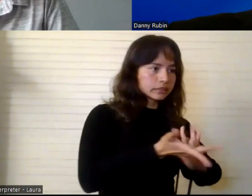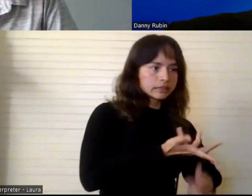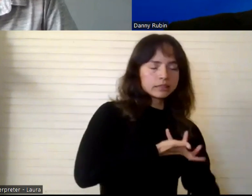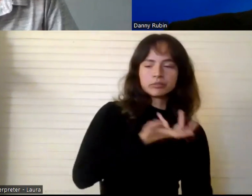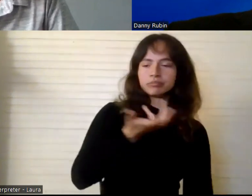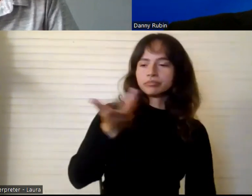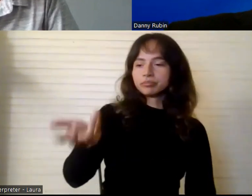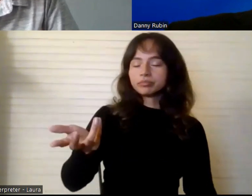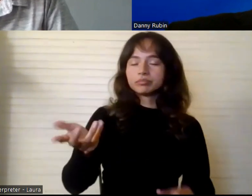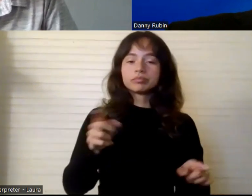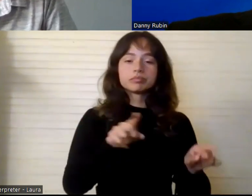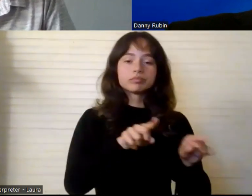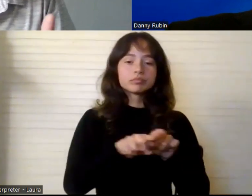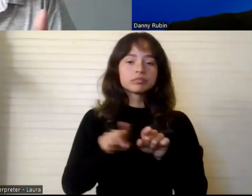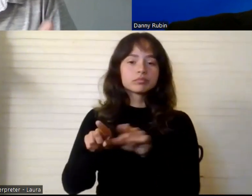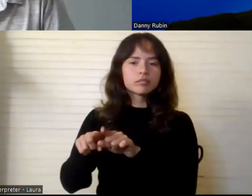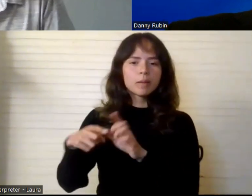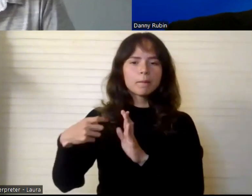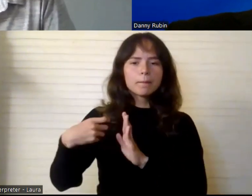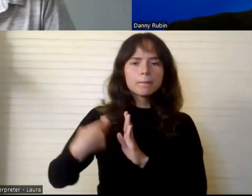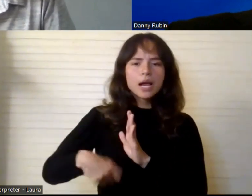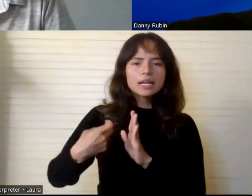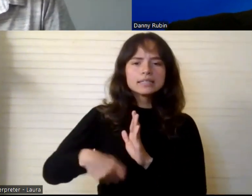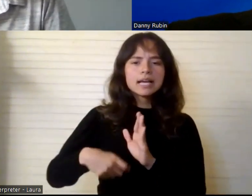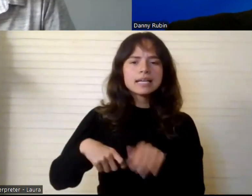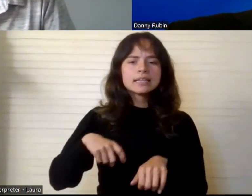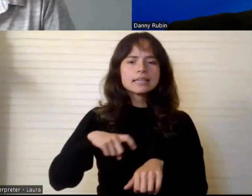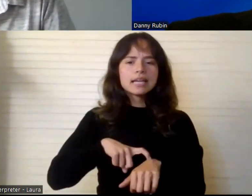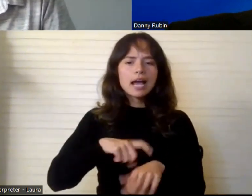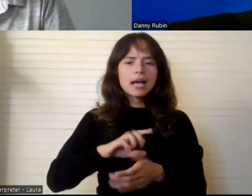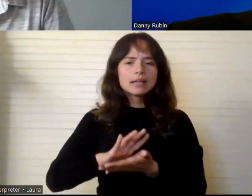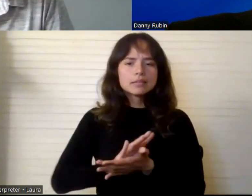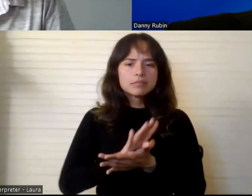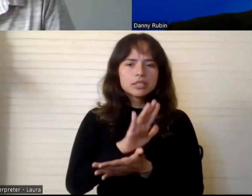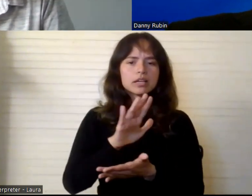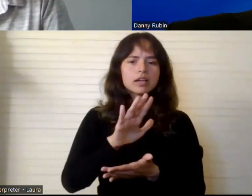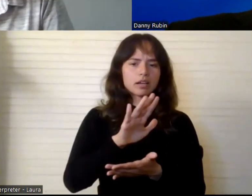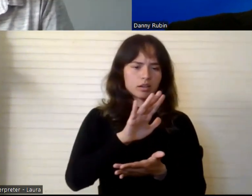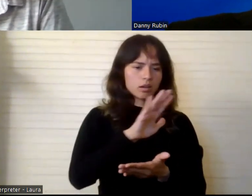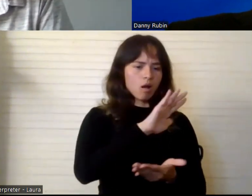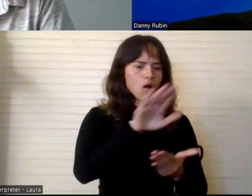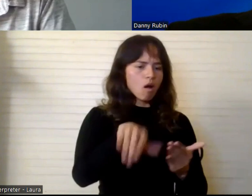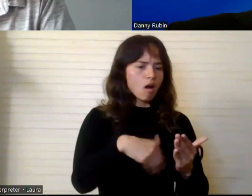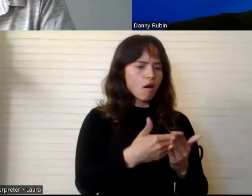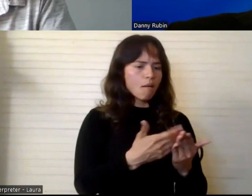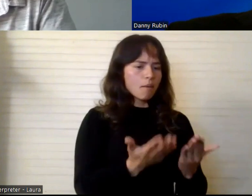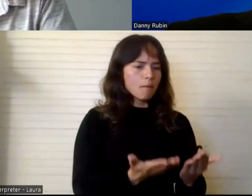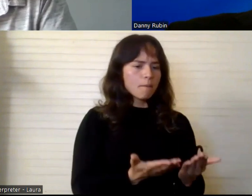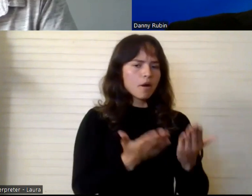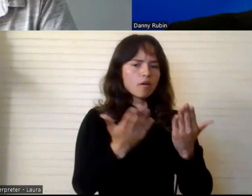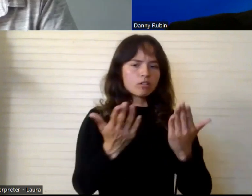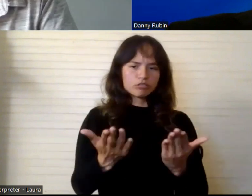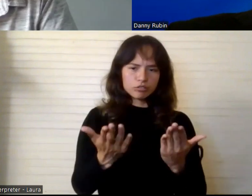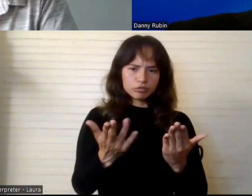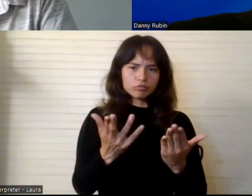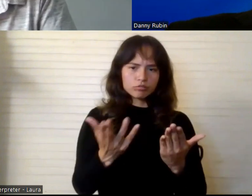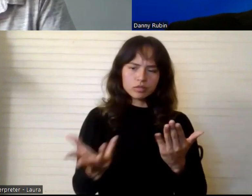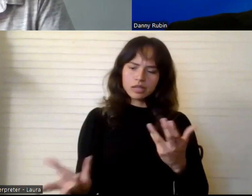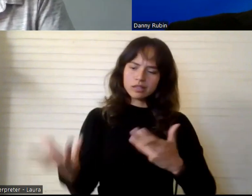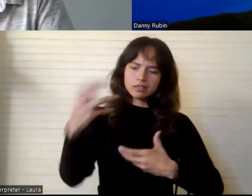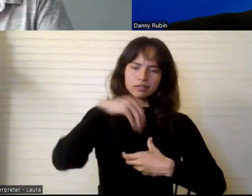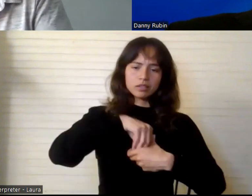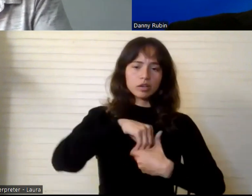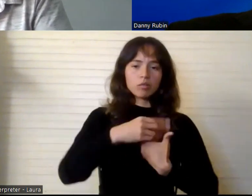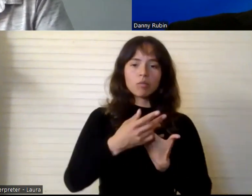project timelines, and all of the deliverables, that proposal document, it's converted directly into what we call a project brief. And